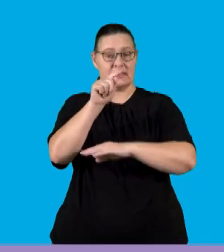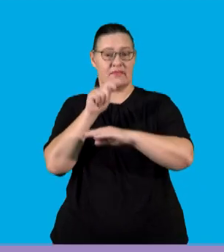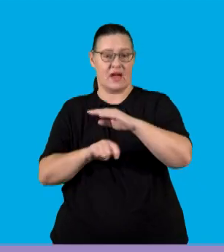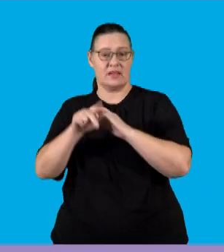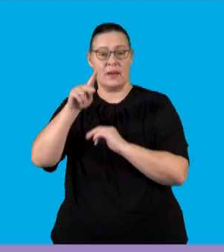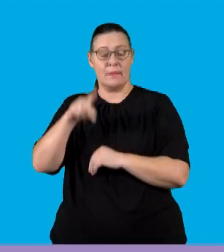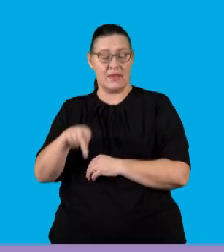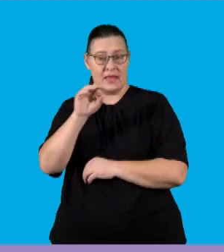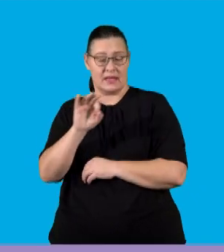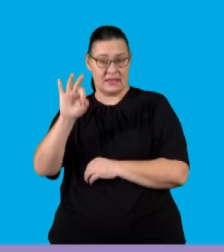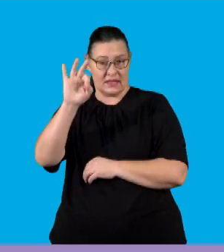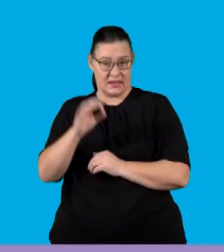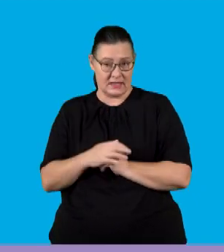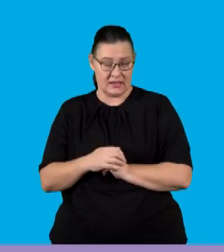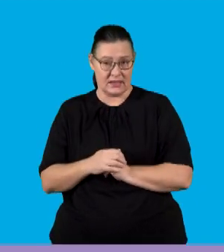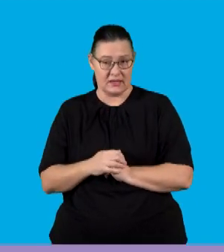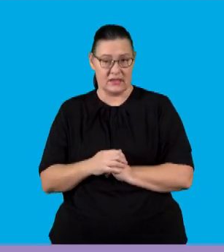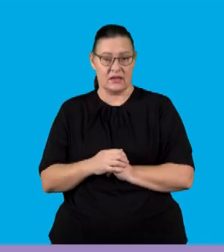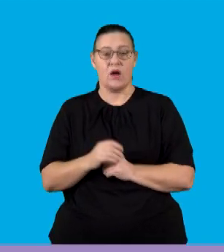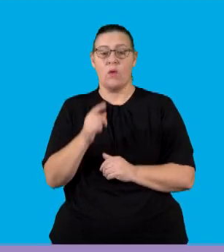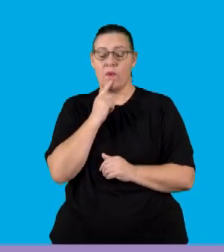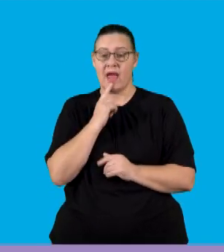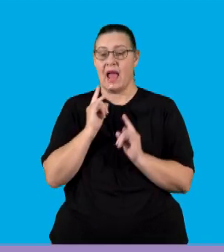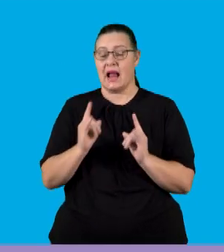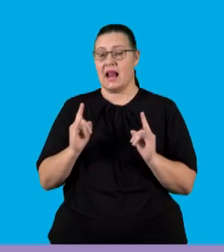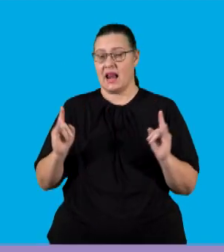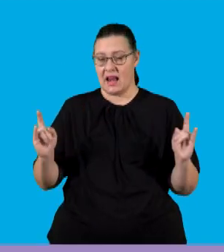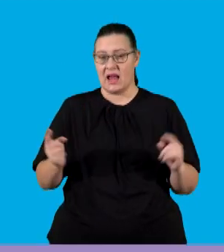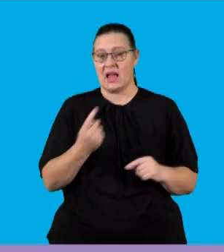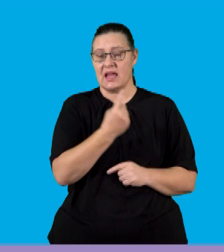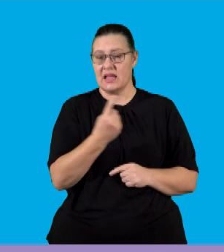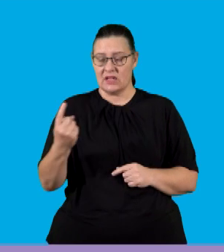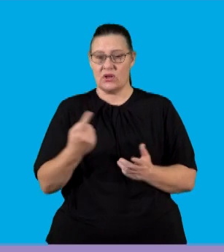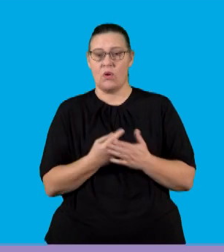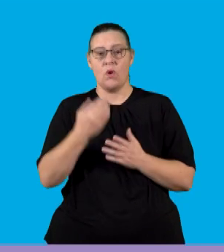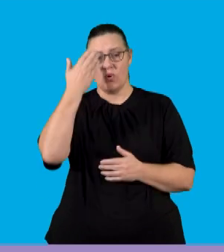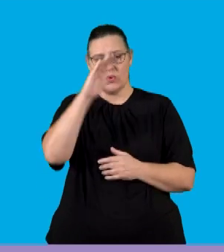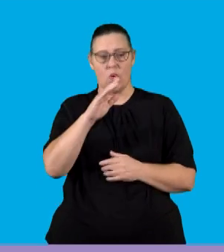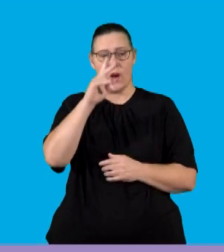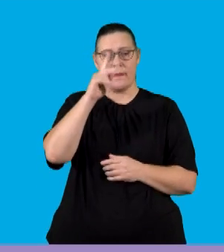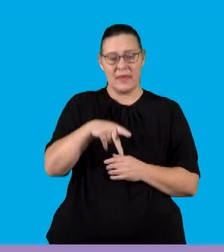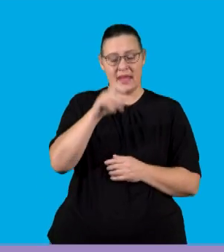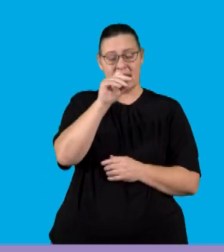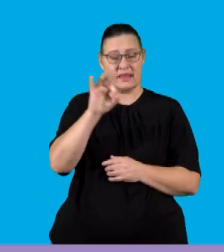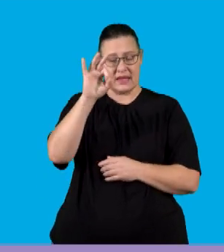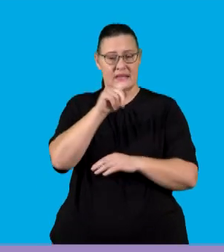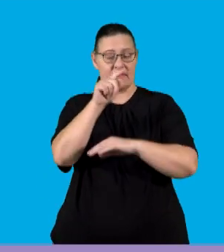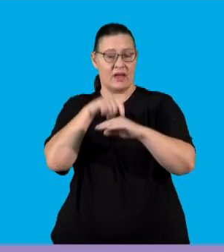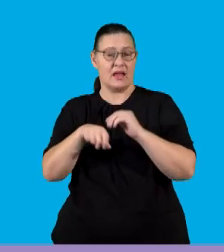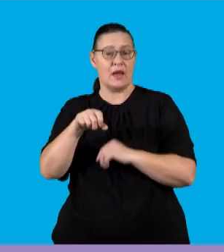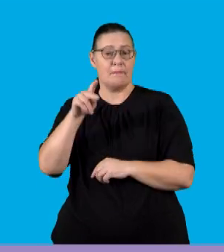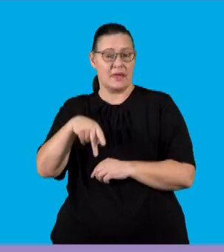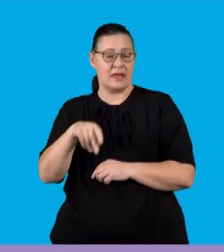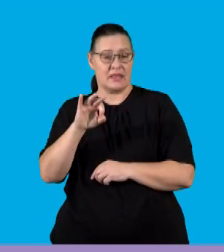p exponent 3, now when we expand each of these powers, we know that p exponent 3 means p is multiplied by